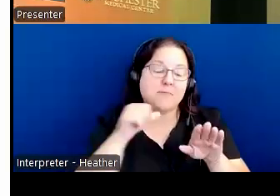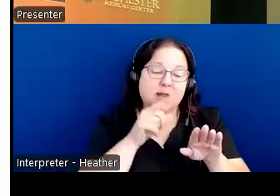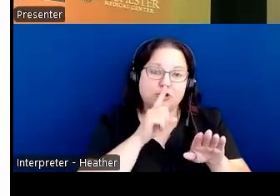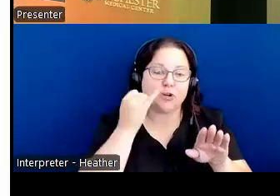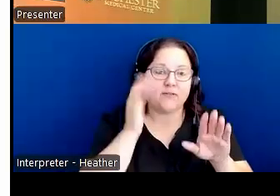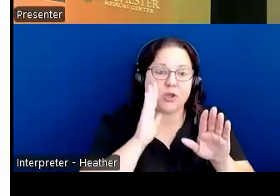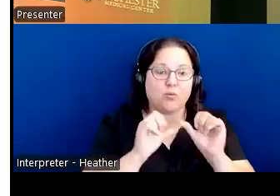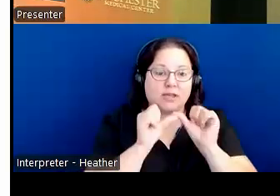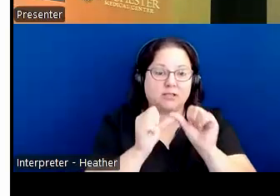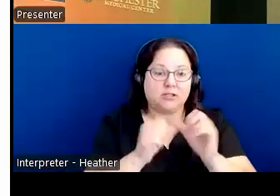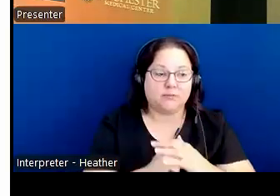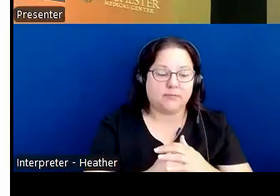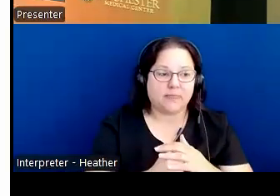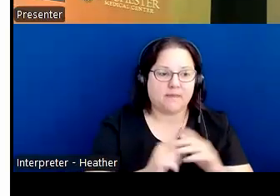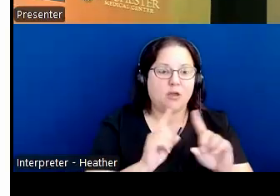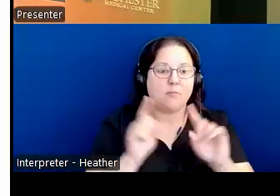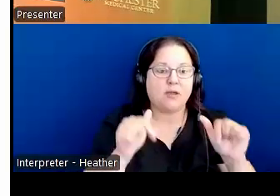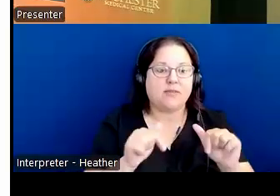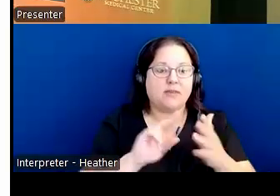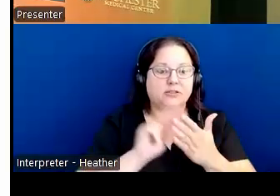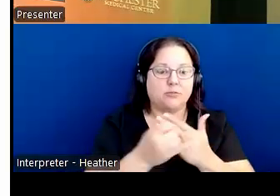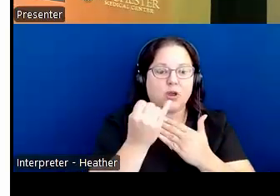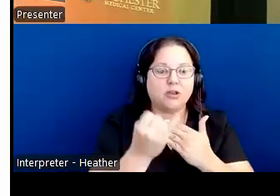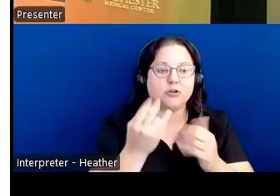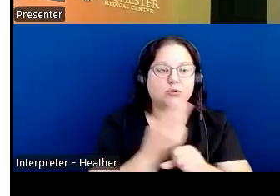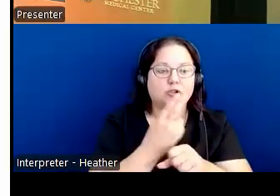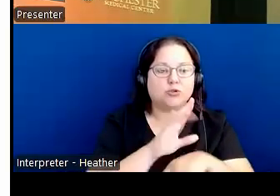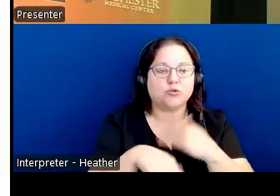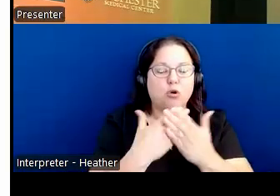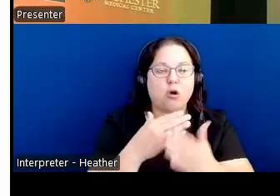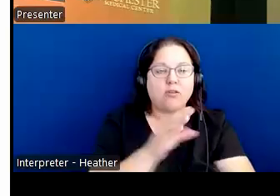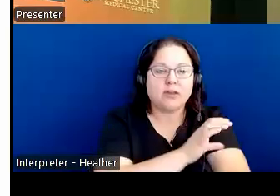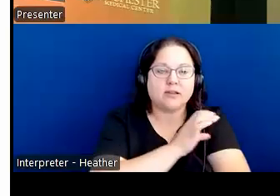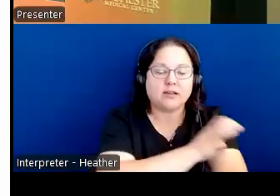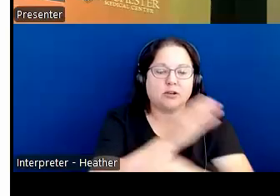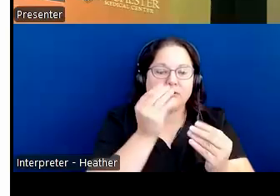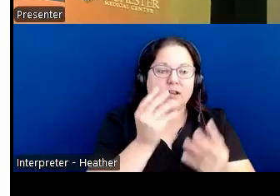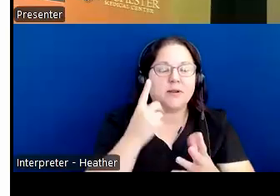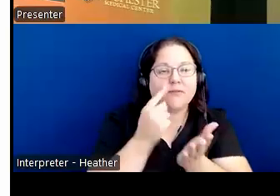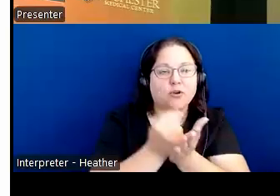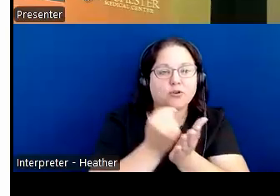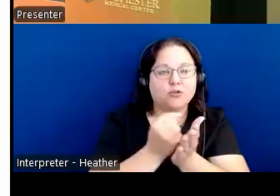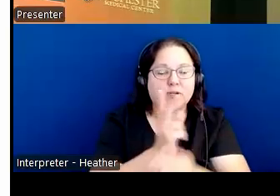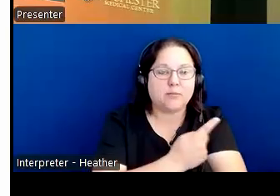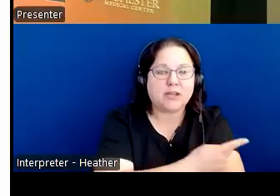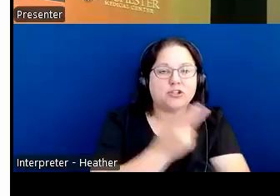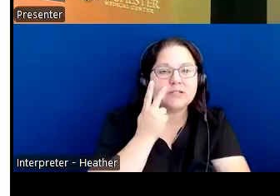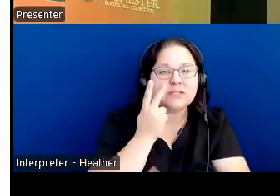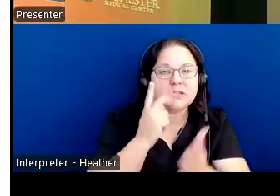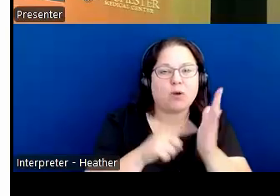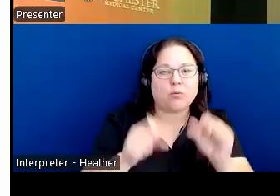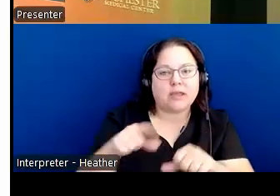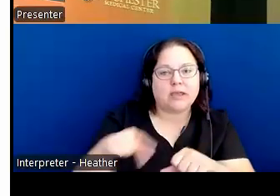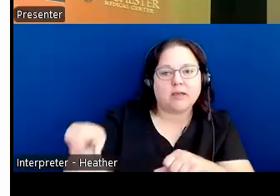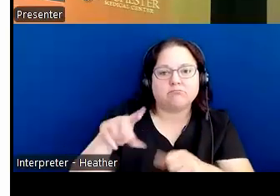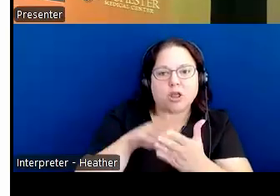The genesis of this project was to try to make use of all the clinical data that we have when we're treating patients and to see what we can learn about the patients that we are treating